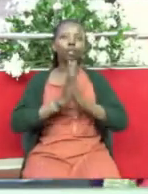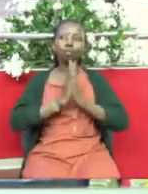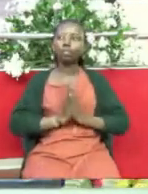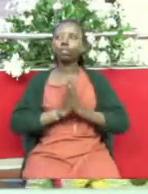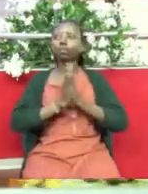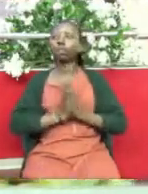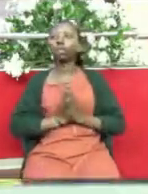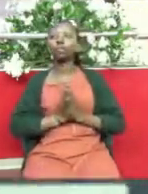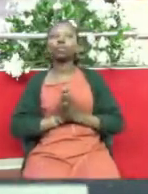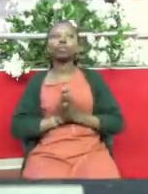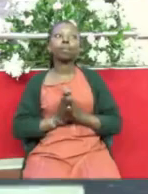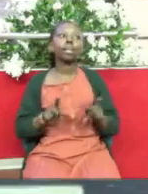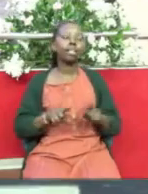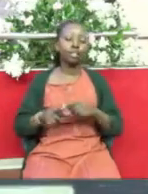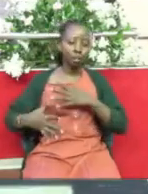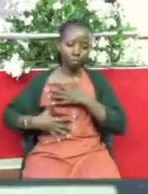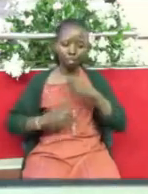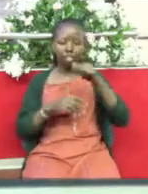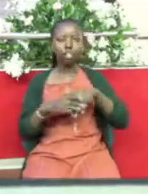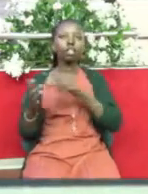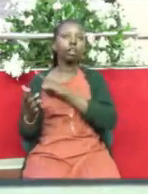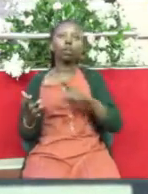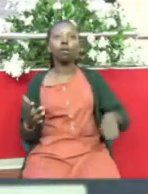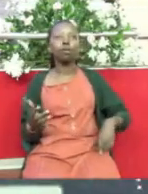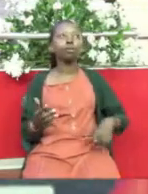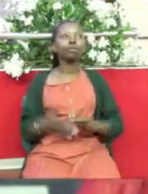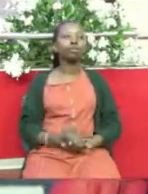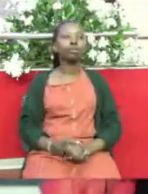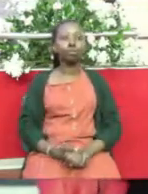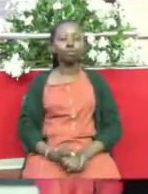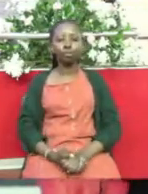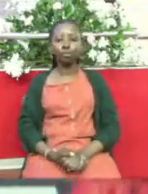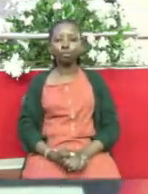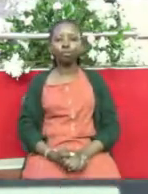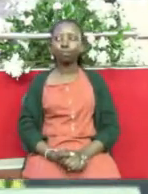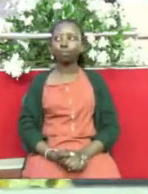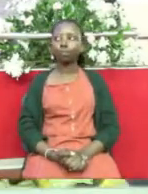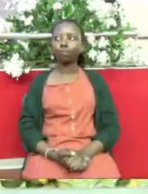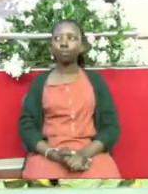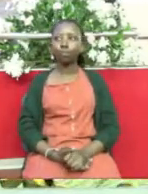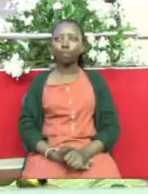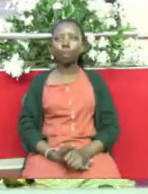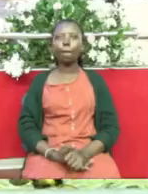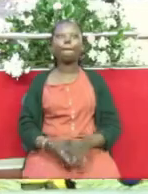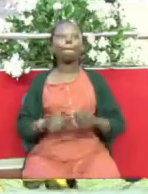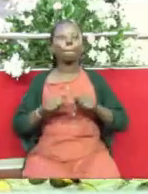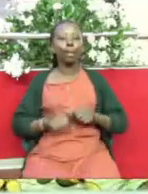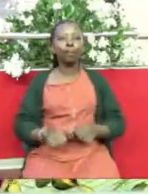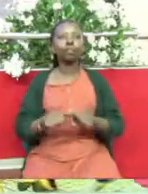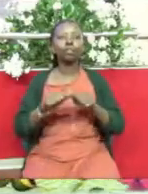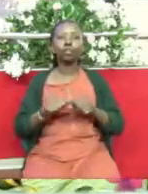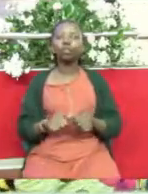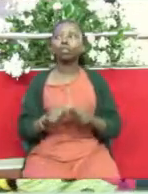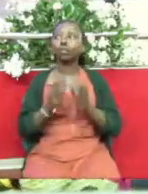Continue casting all those things into the sea in the mighty name of Jesus. Continue casting in Jesus' name. Some of